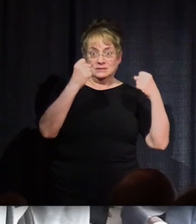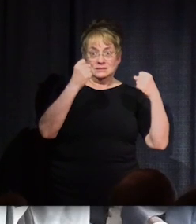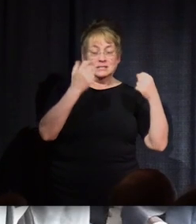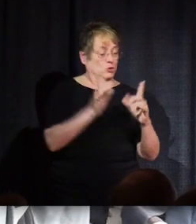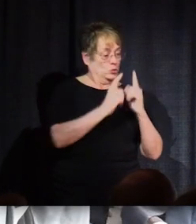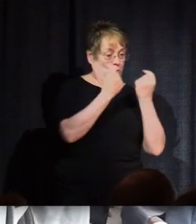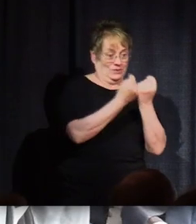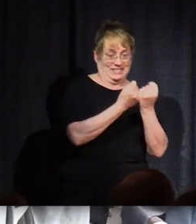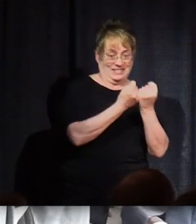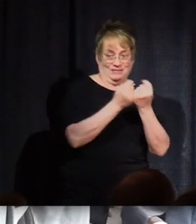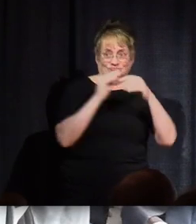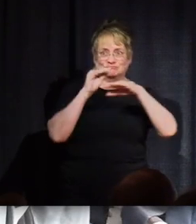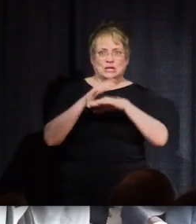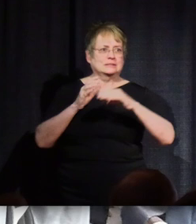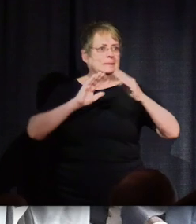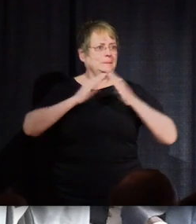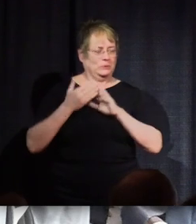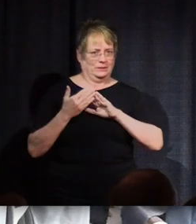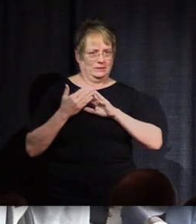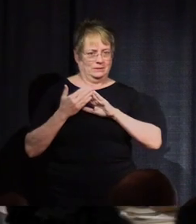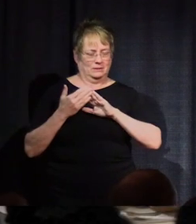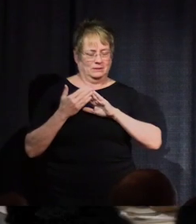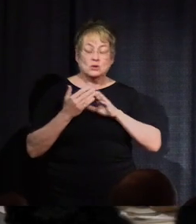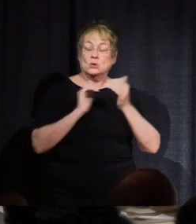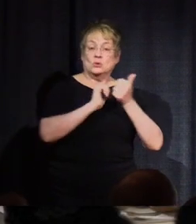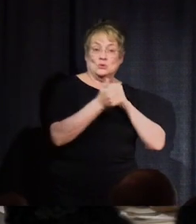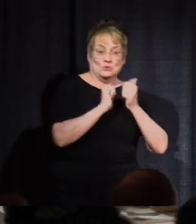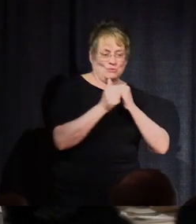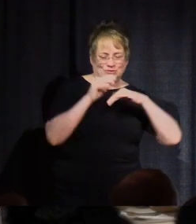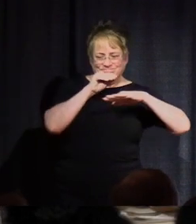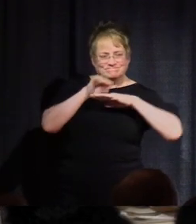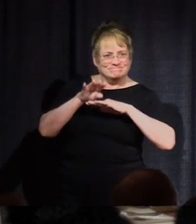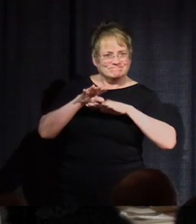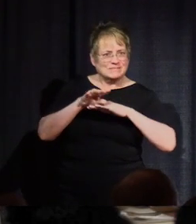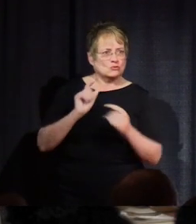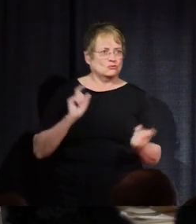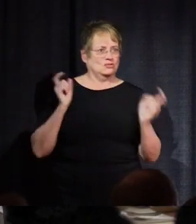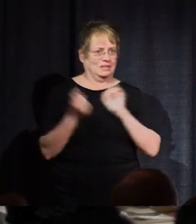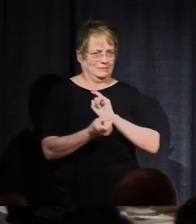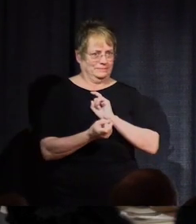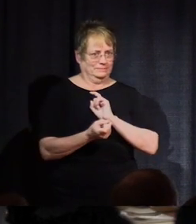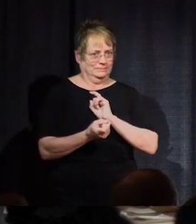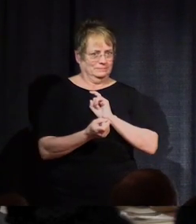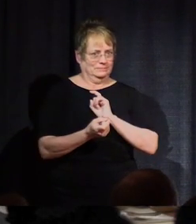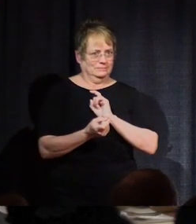through team comes community through sport comes change